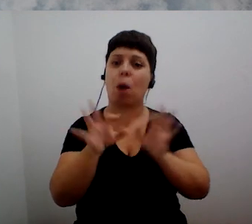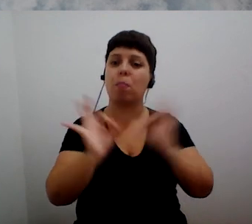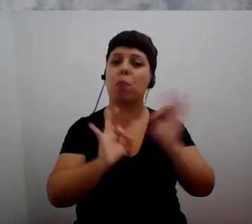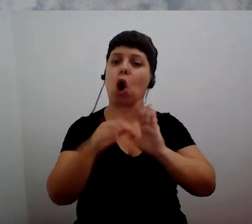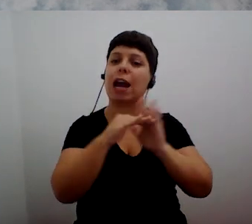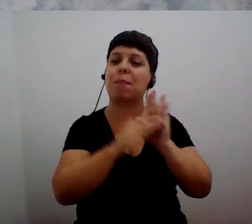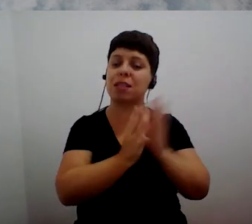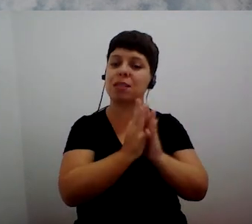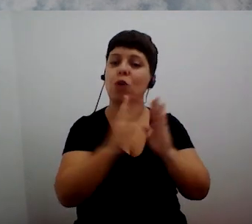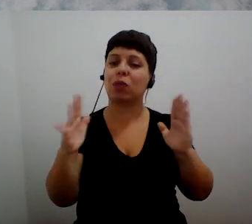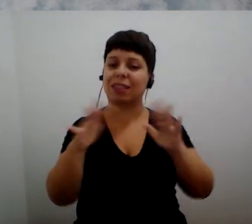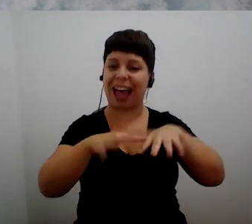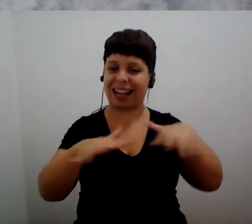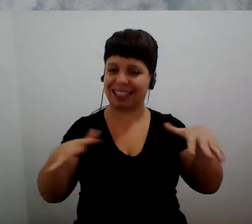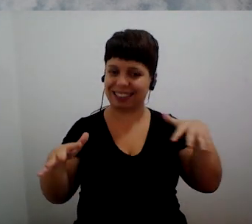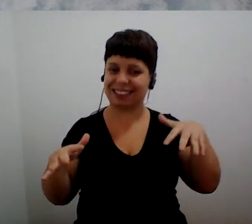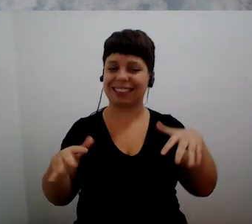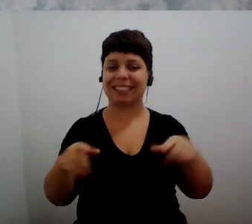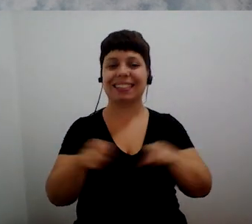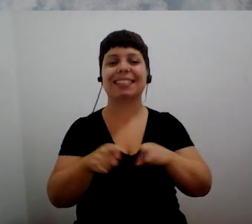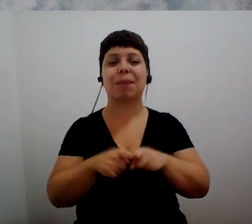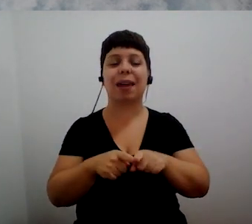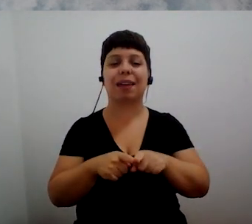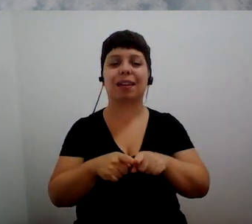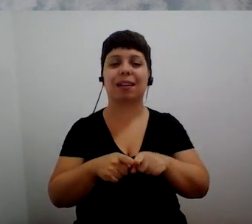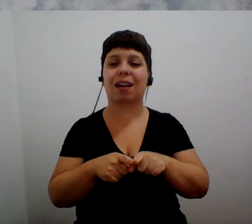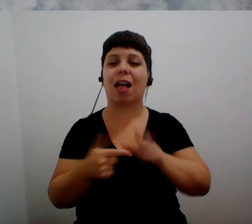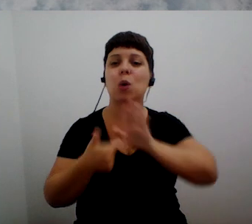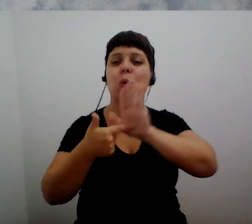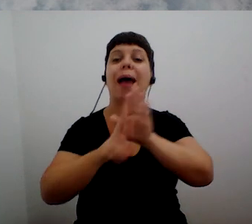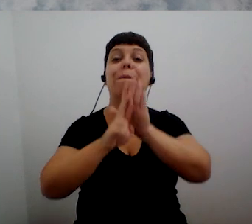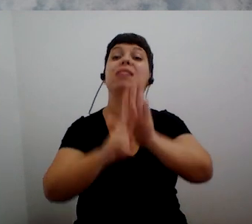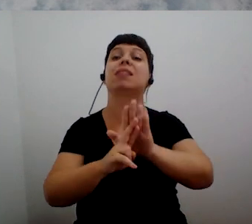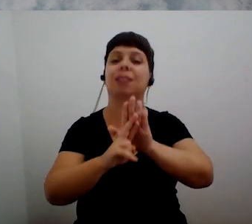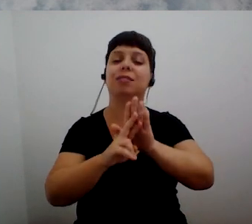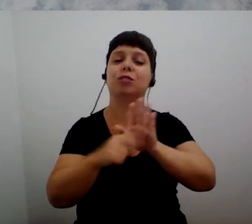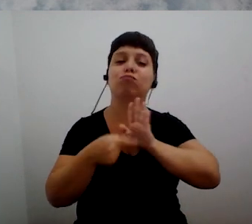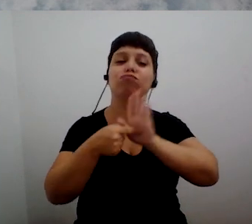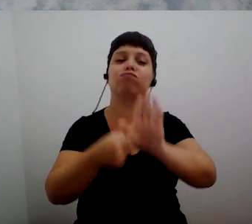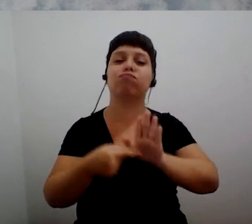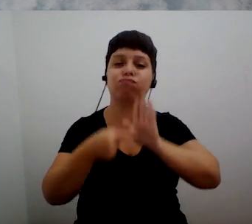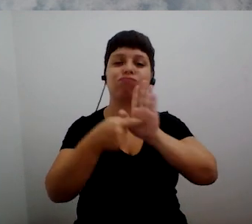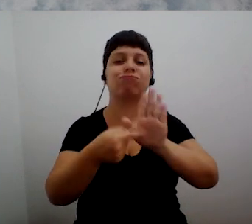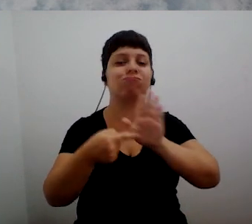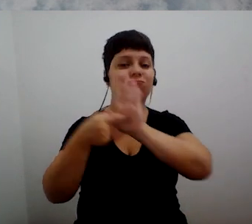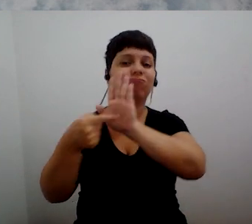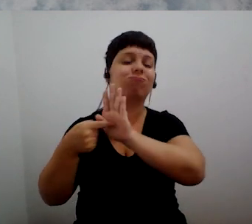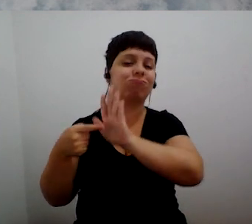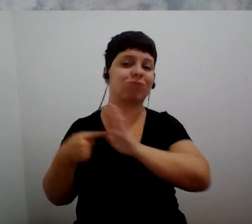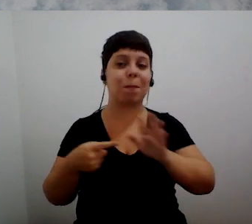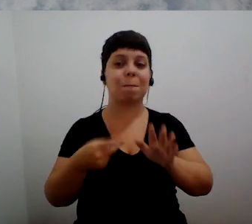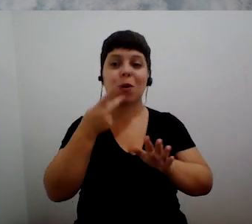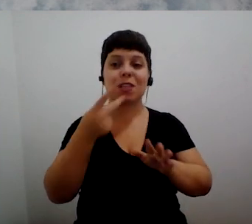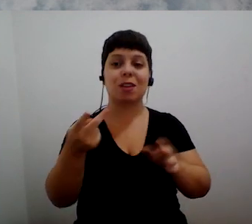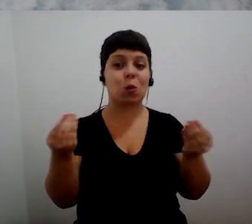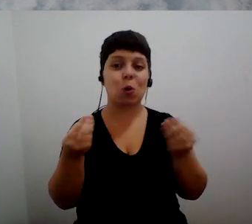as ambassadors promoting the action agenda put forward by the High Level Panel for a Sustainable Ocean Economy. And we hope that